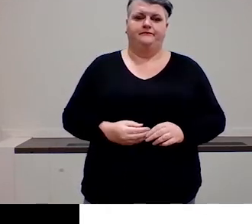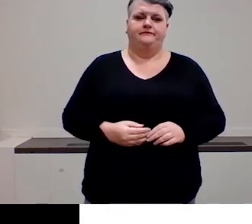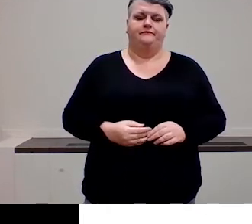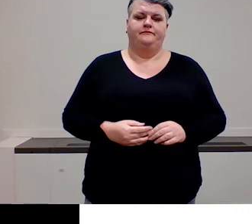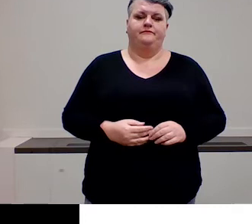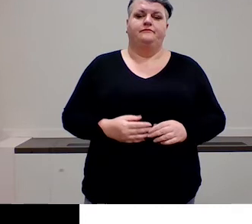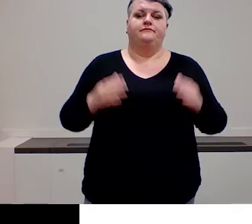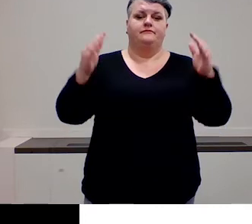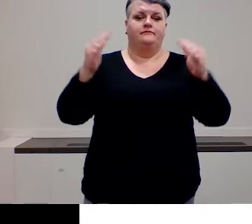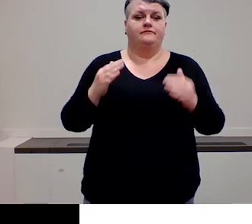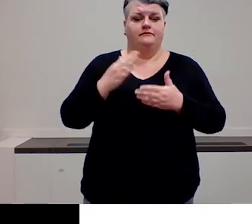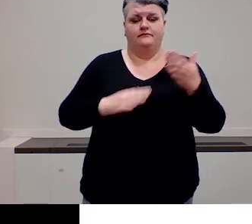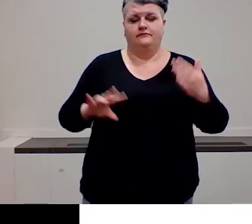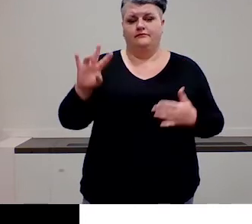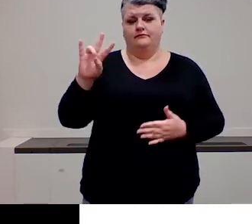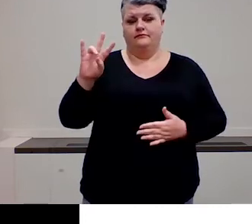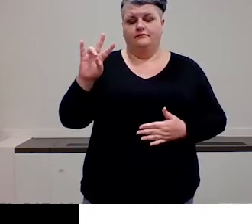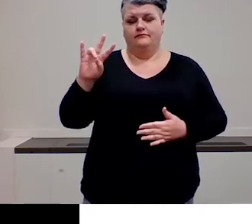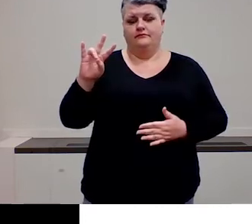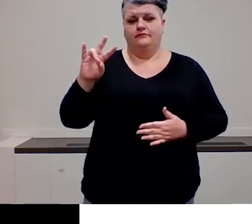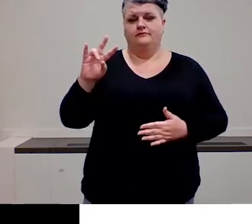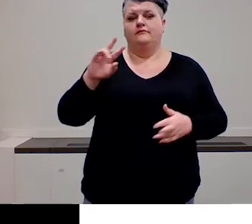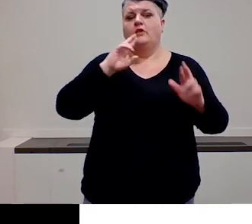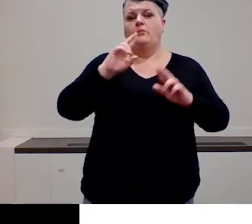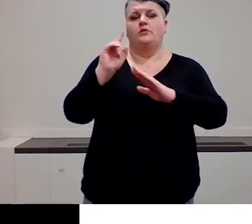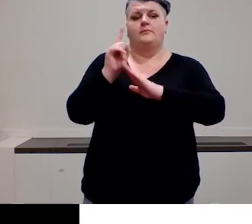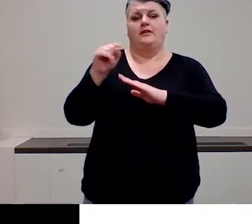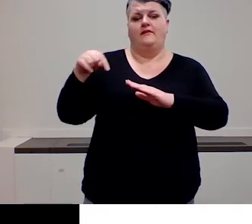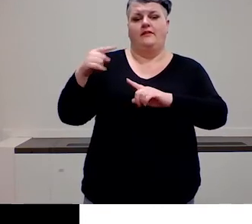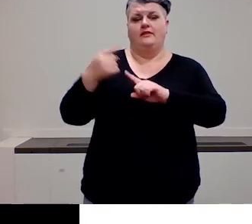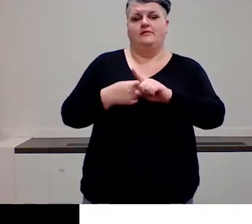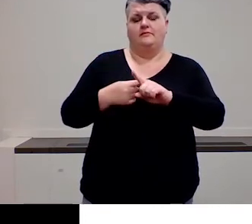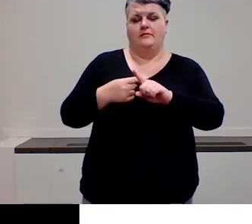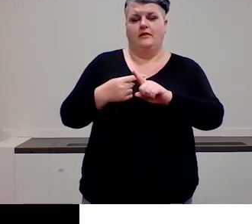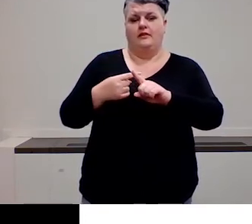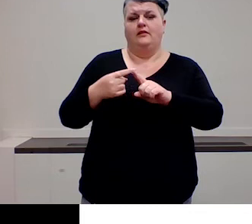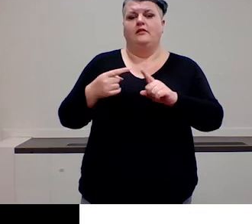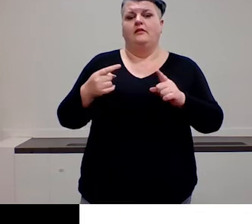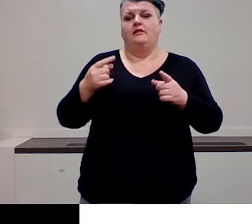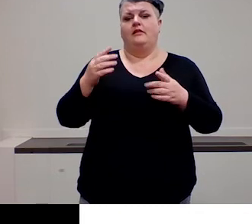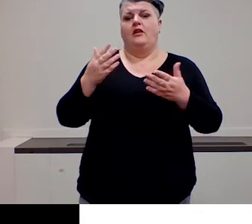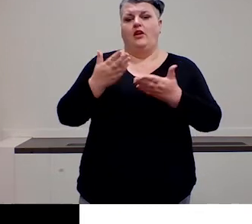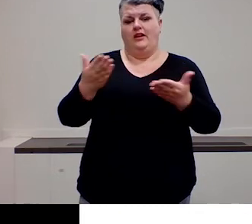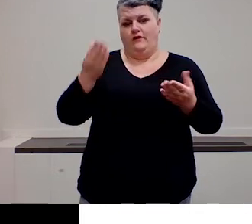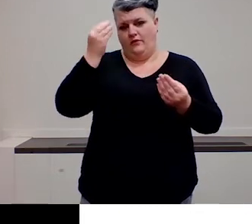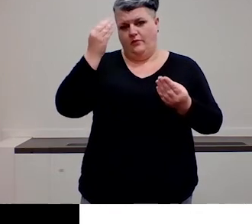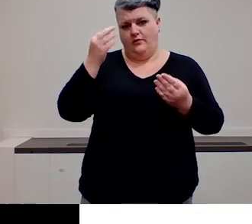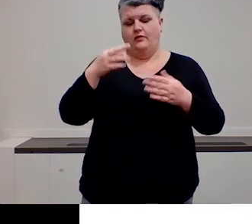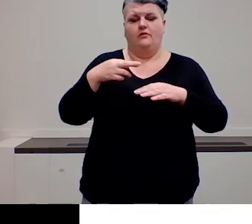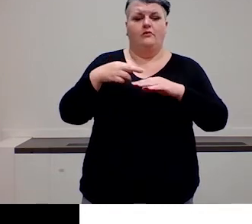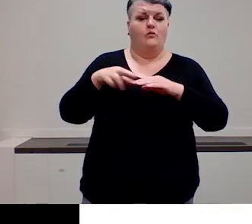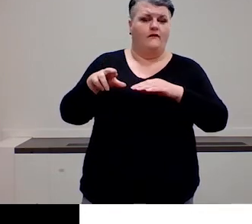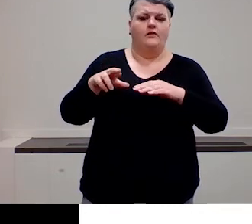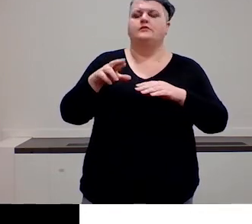Thank you. Section 7 of the agenda consists reports and minutes from this month's committee meetings and are here for information and reference. No action